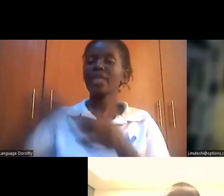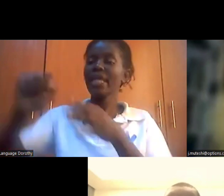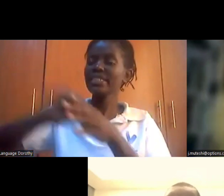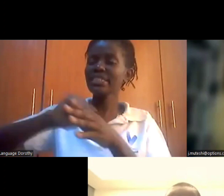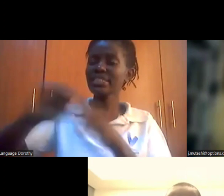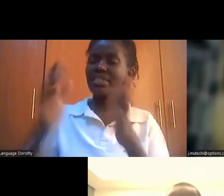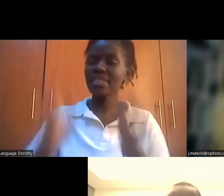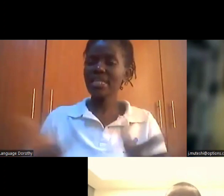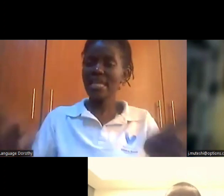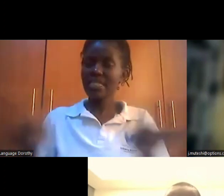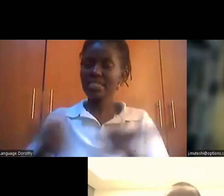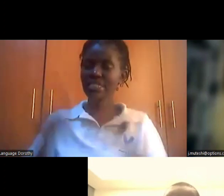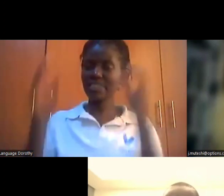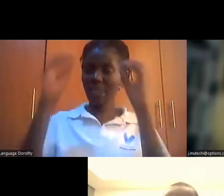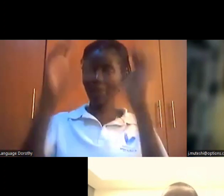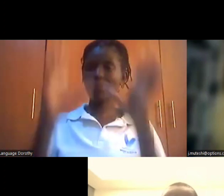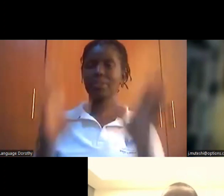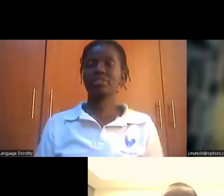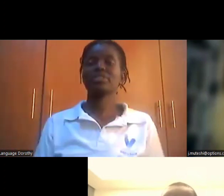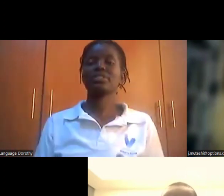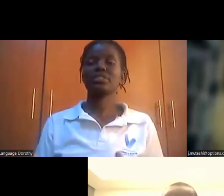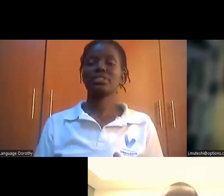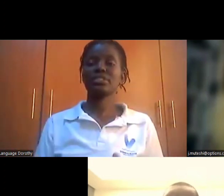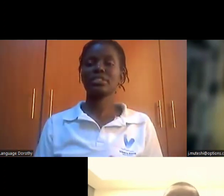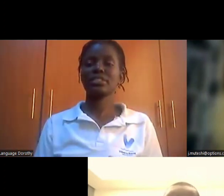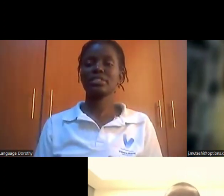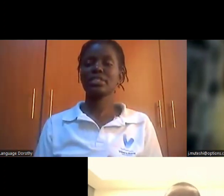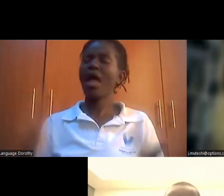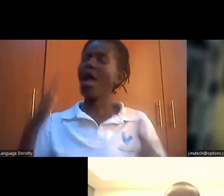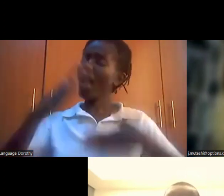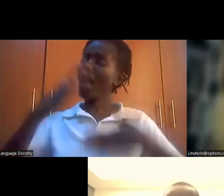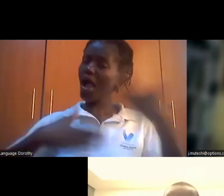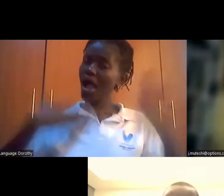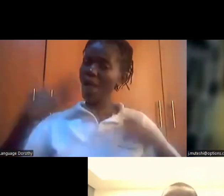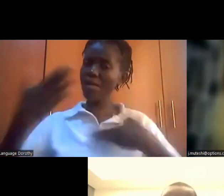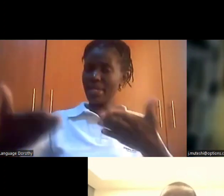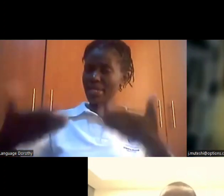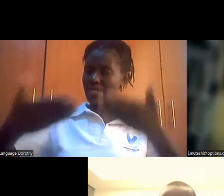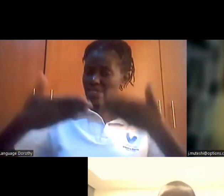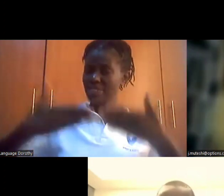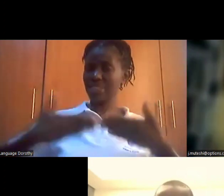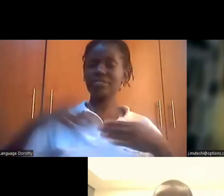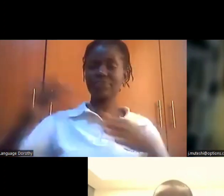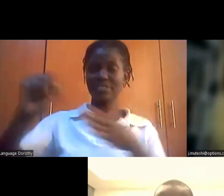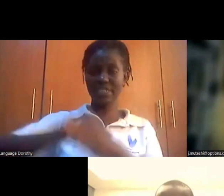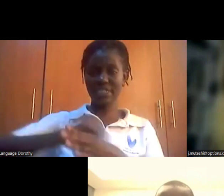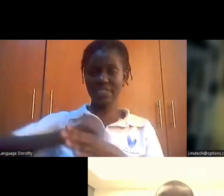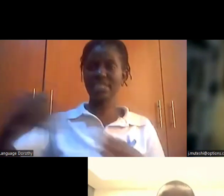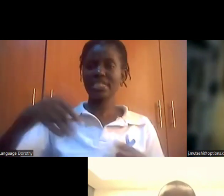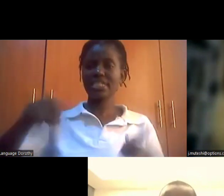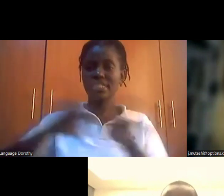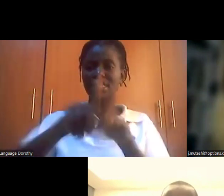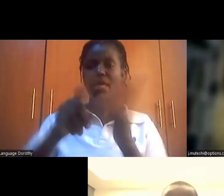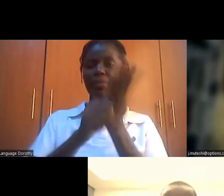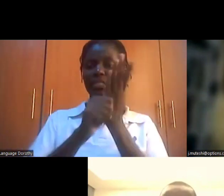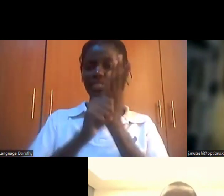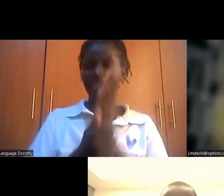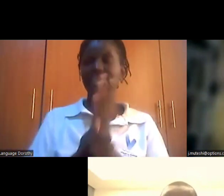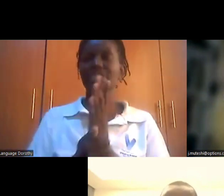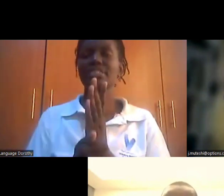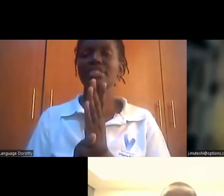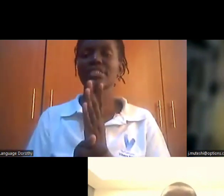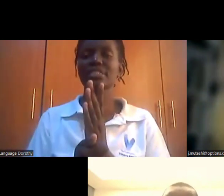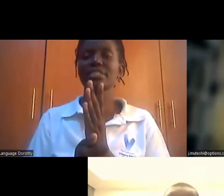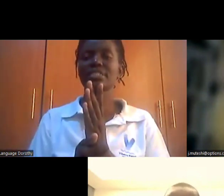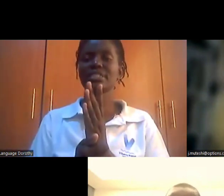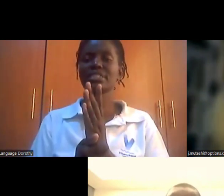members were happy to have received training and skills on how to perform de-infibulation. And this is something that is